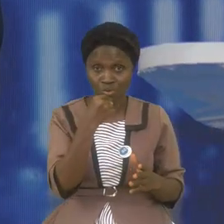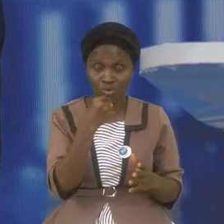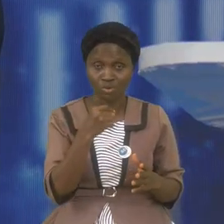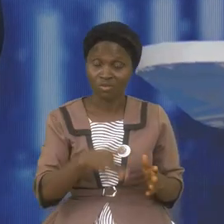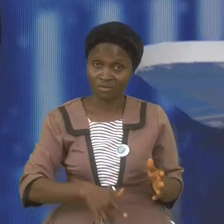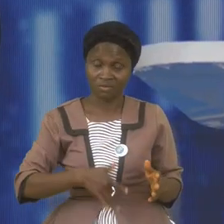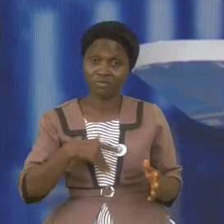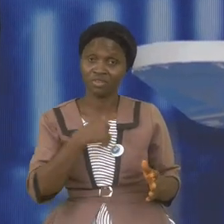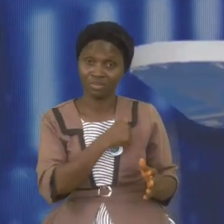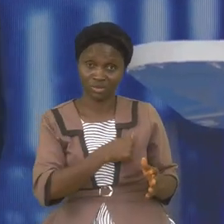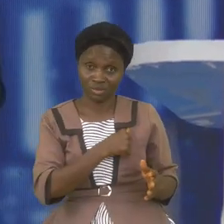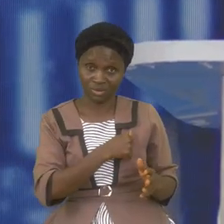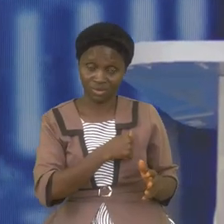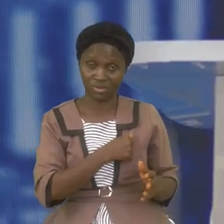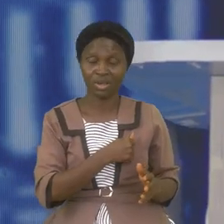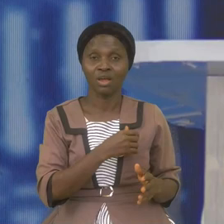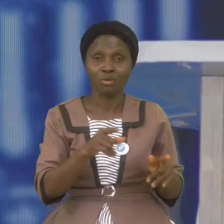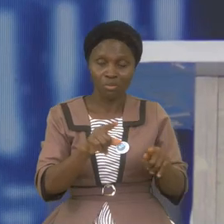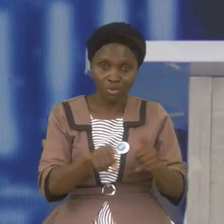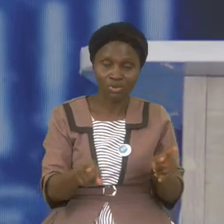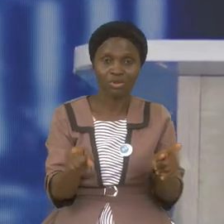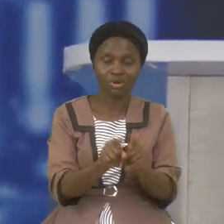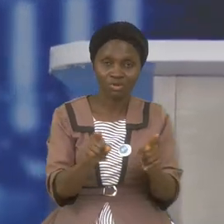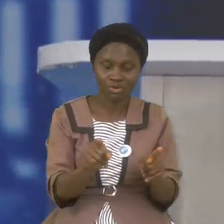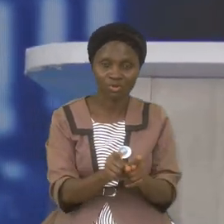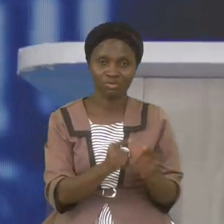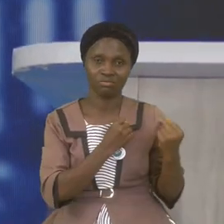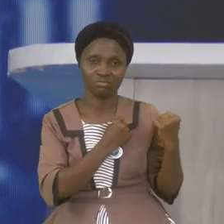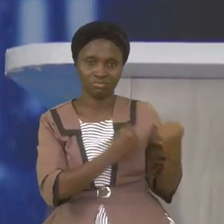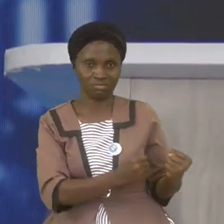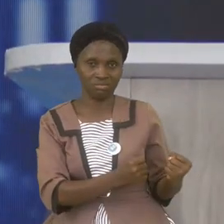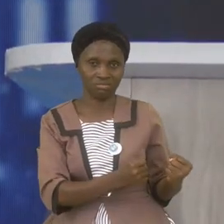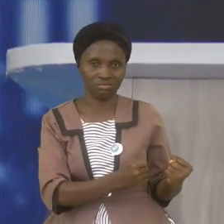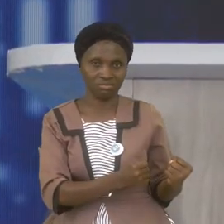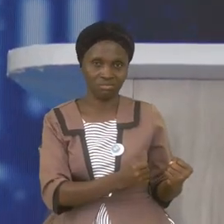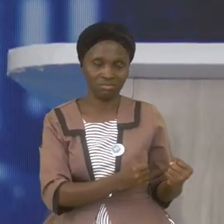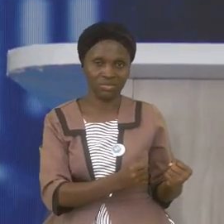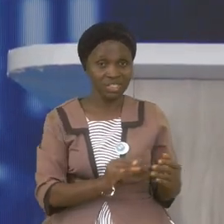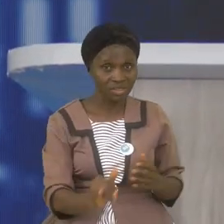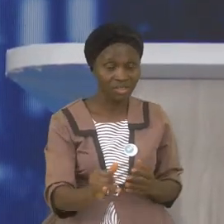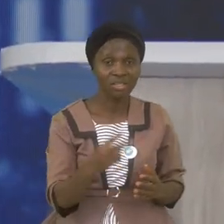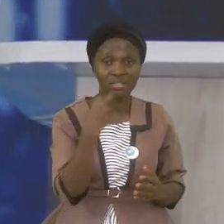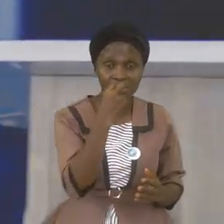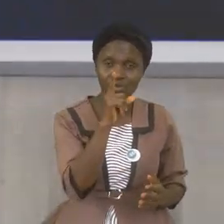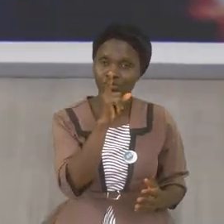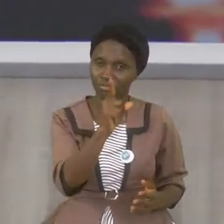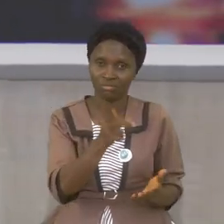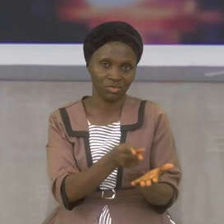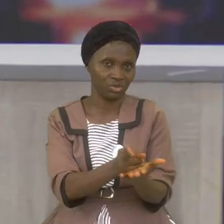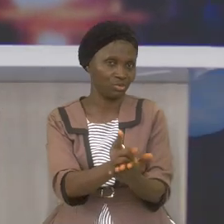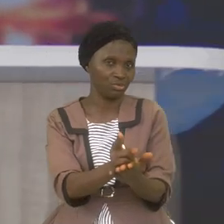Bold, courageous, compassionate though, and yet he told the truth. He didn't